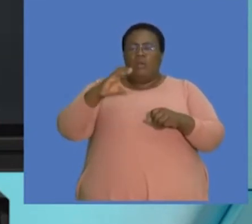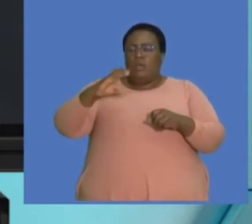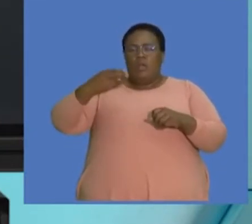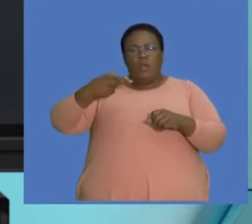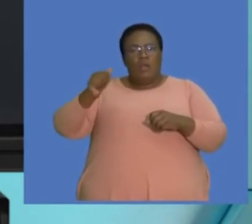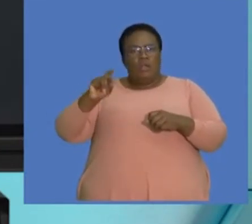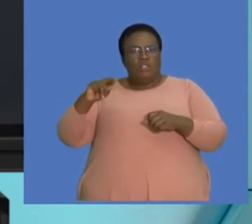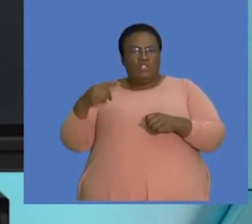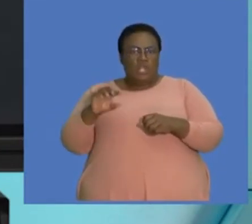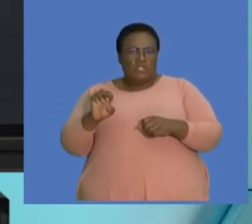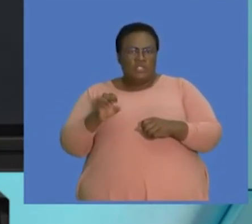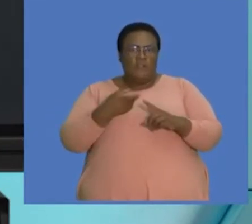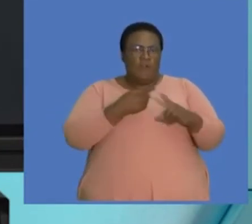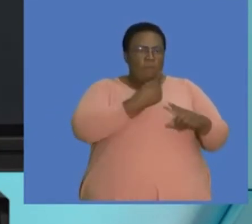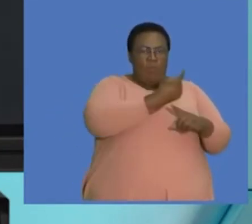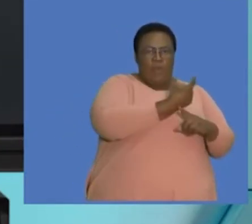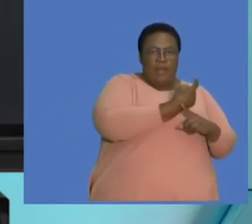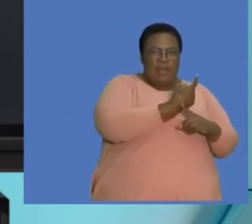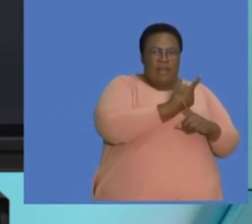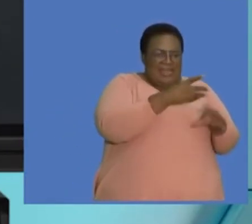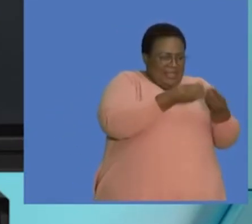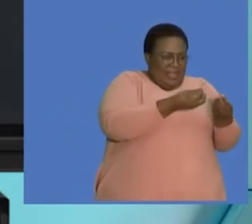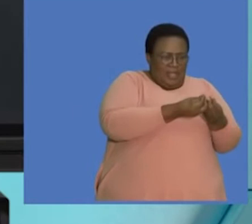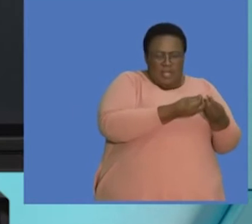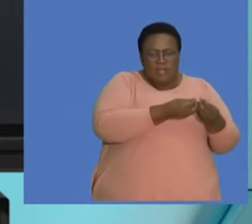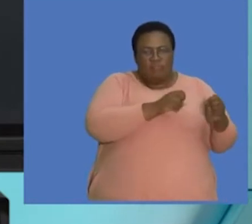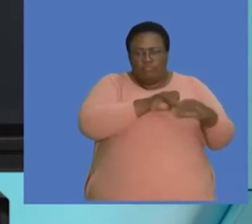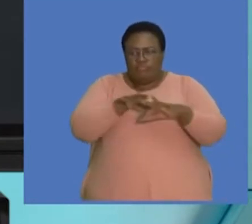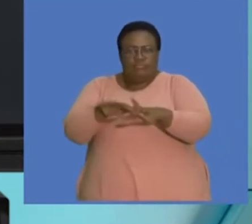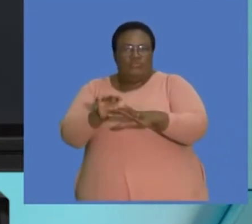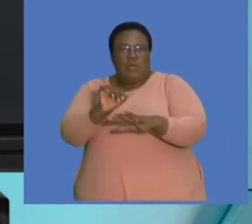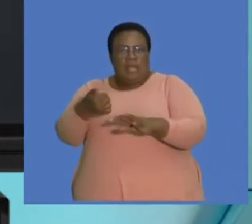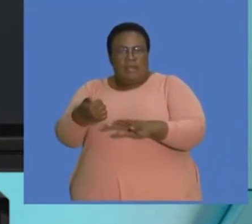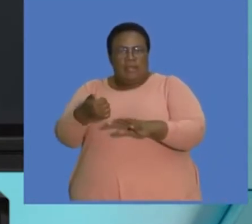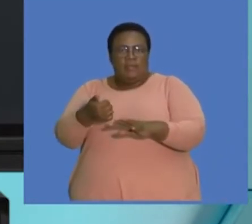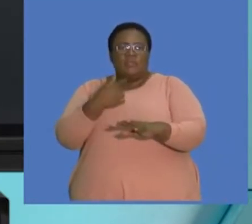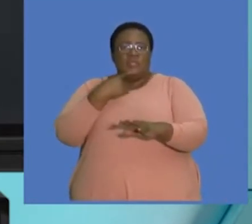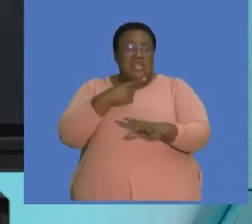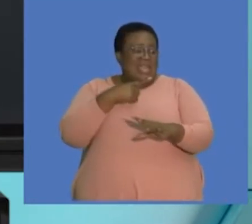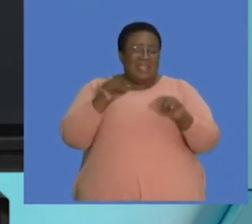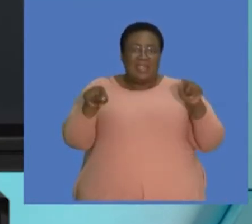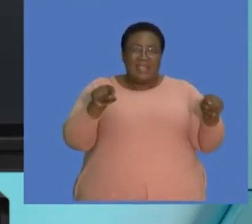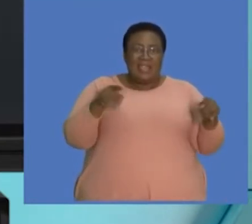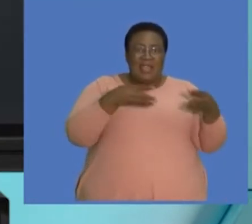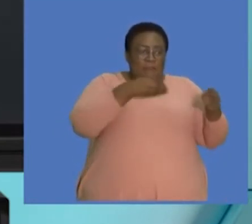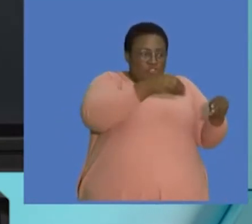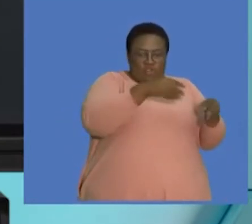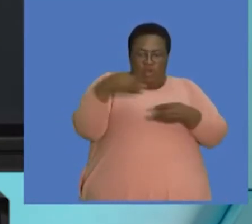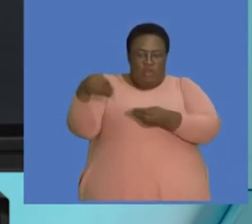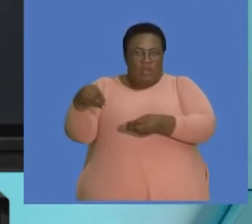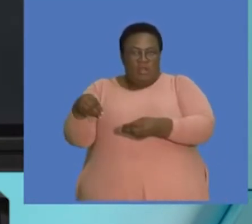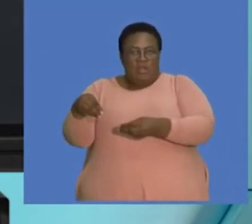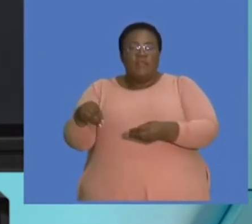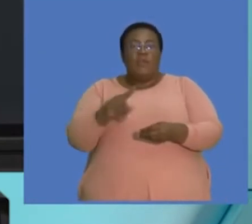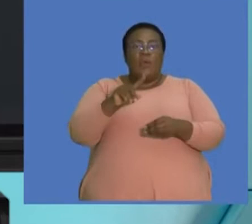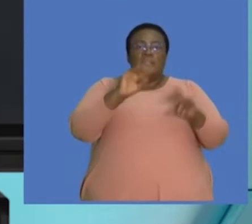can carry charge from one material to the next. So we refer to those materials in terms of physical properties, that these materials